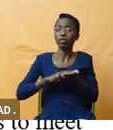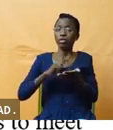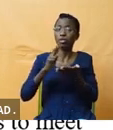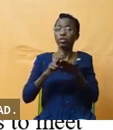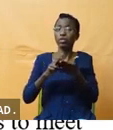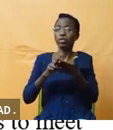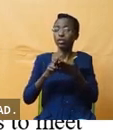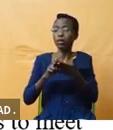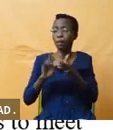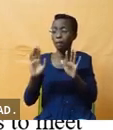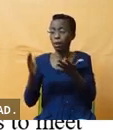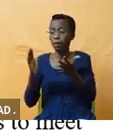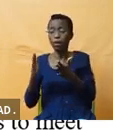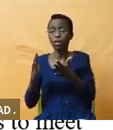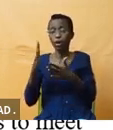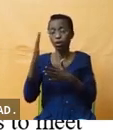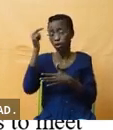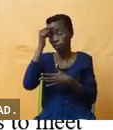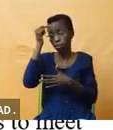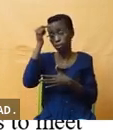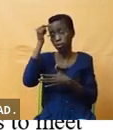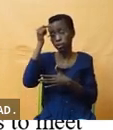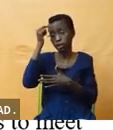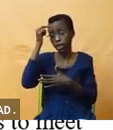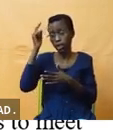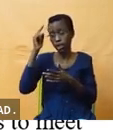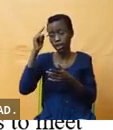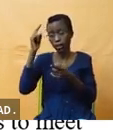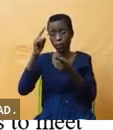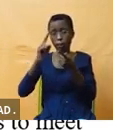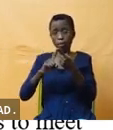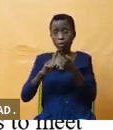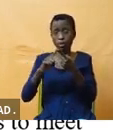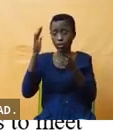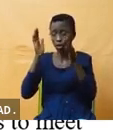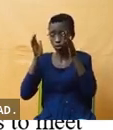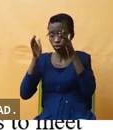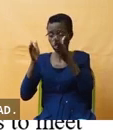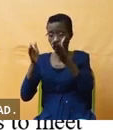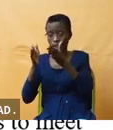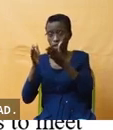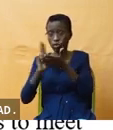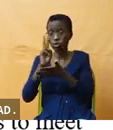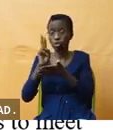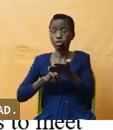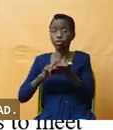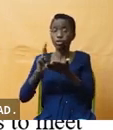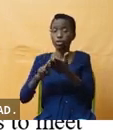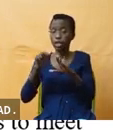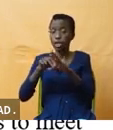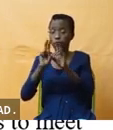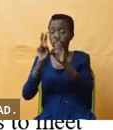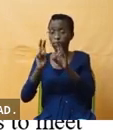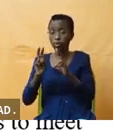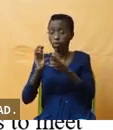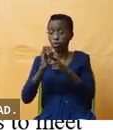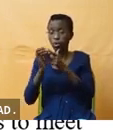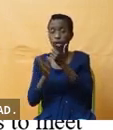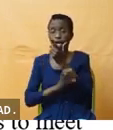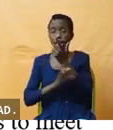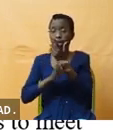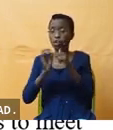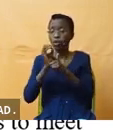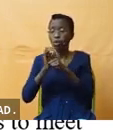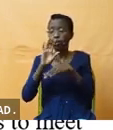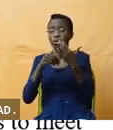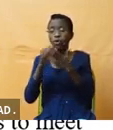entire purpose of trying to concentrate or mobilize your resources within a region or a country or a continent